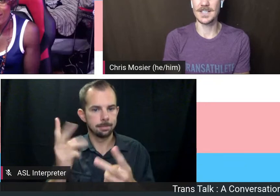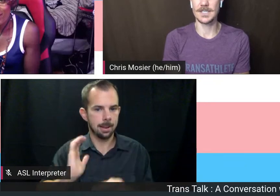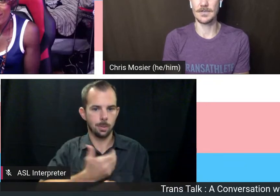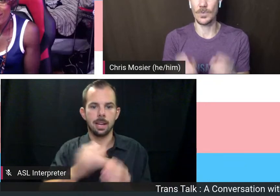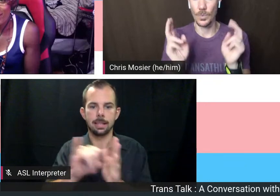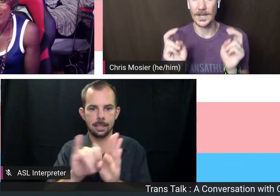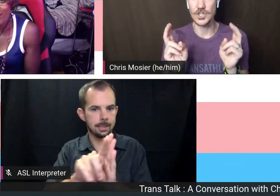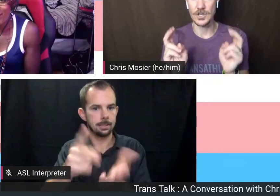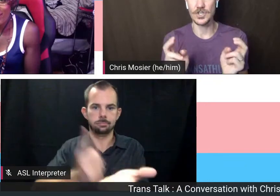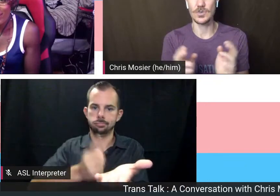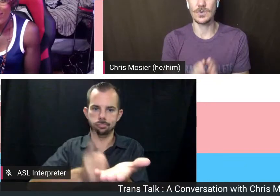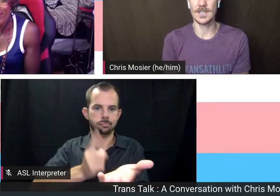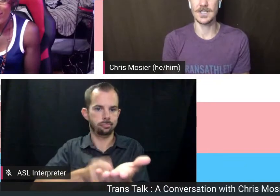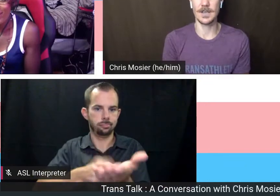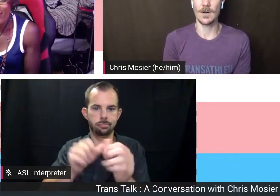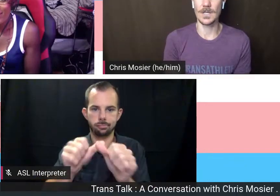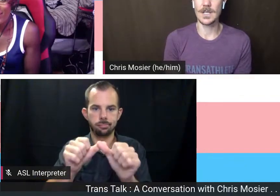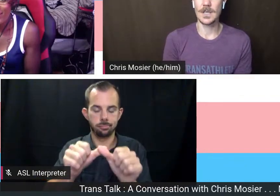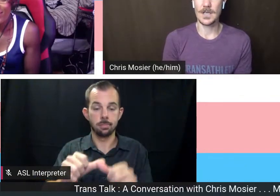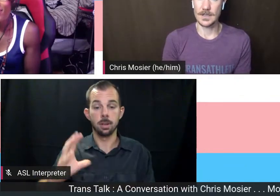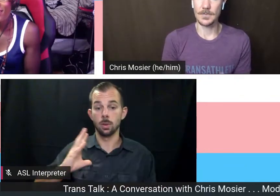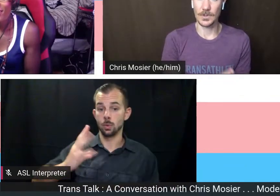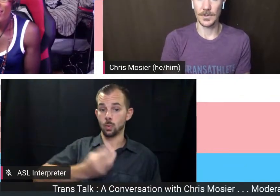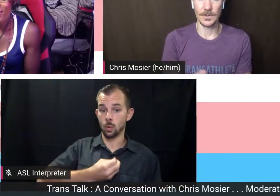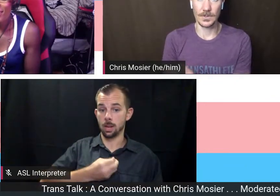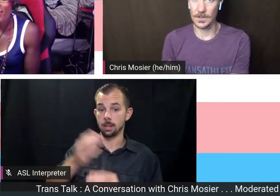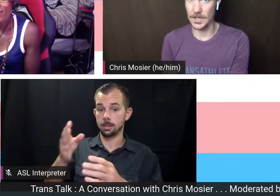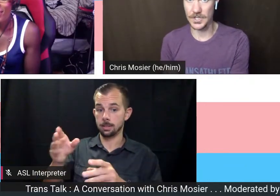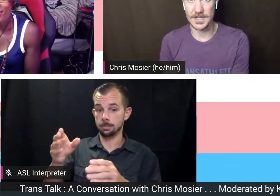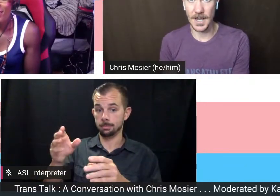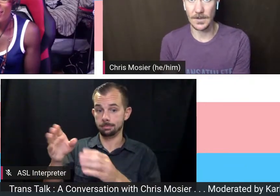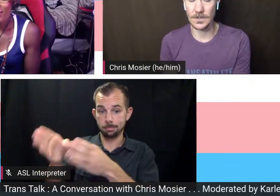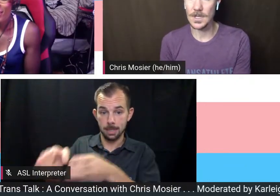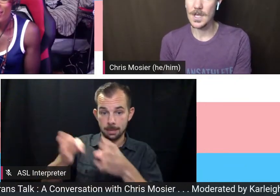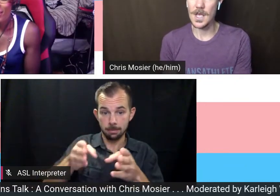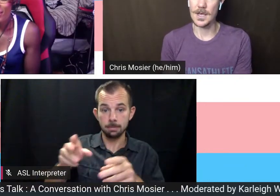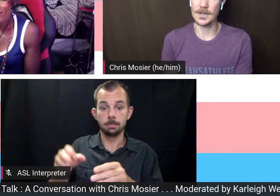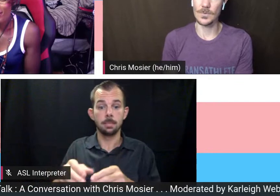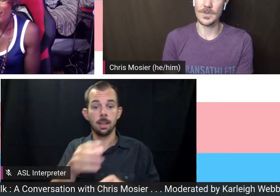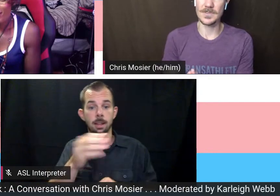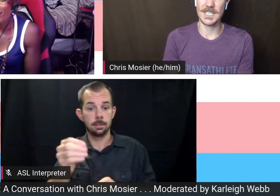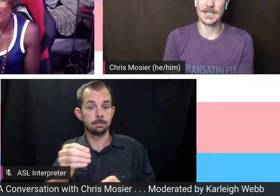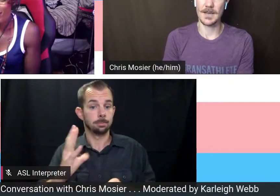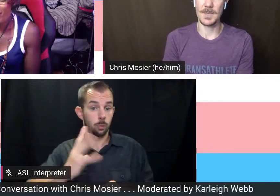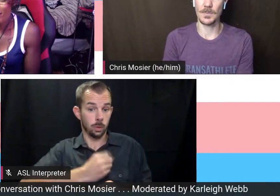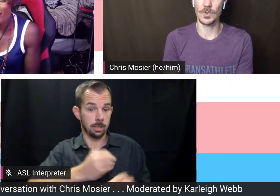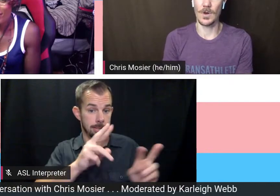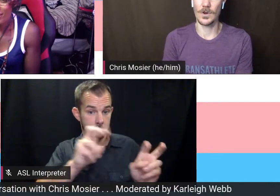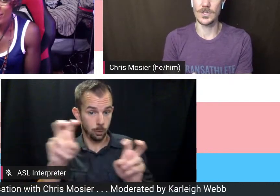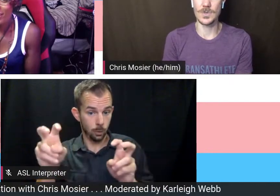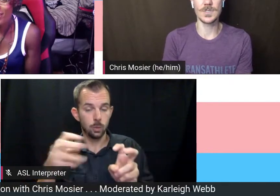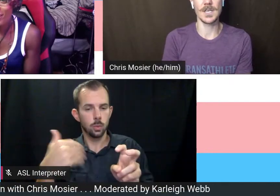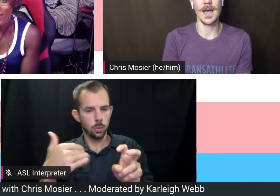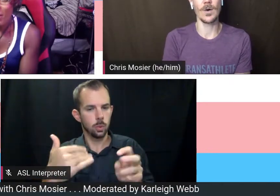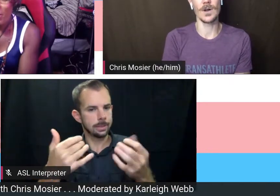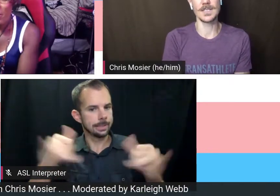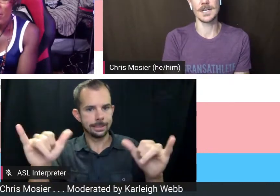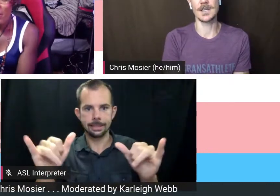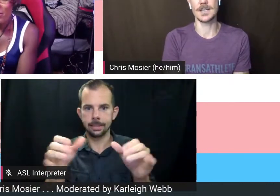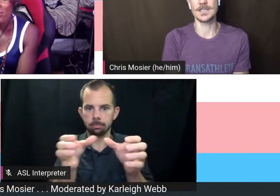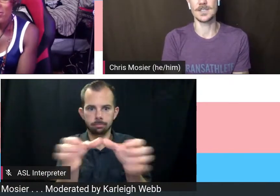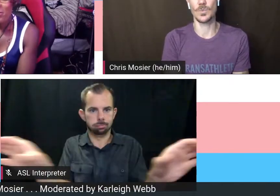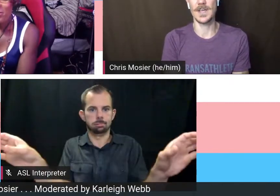a divisive wedge issue, as they call it, in the political election cycle. And we've seen that people are using